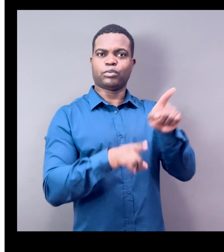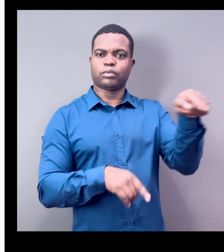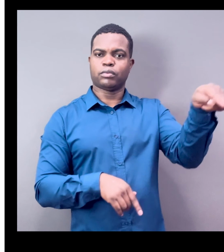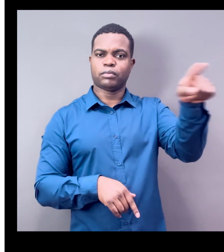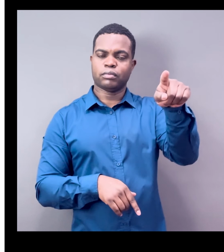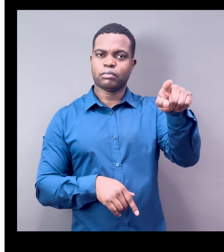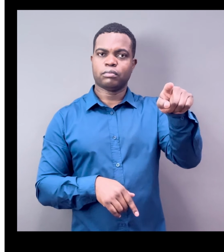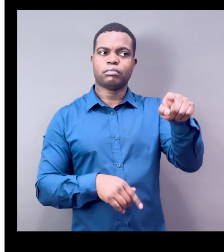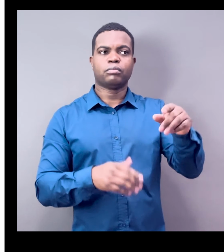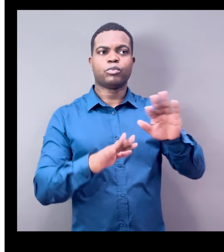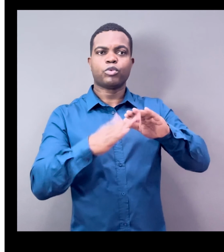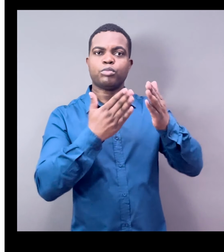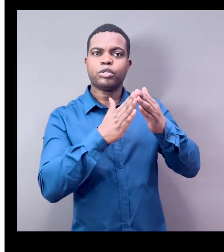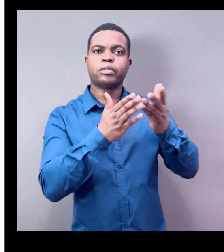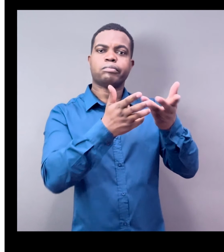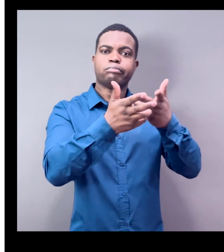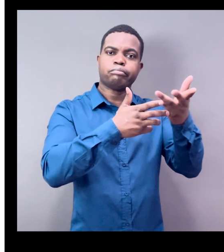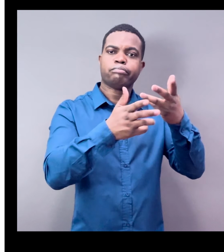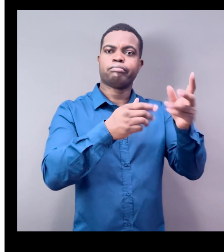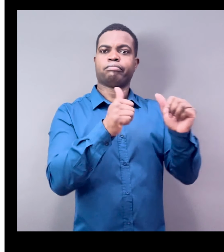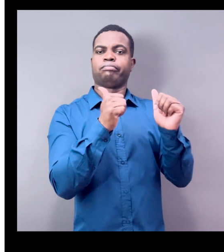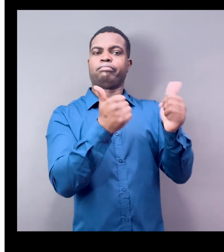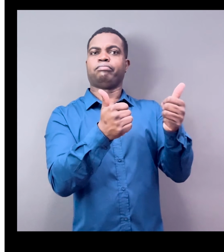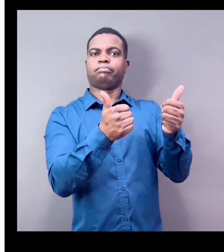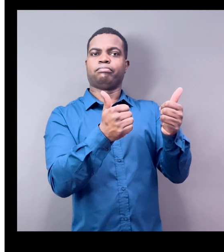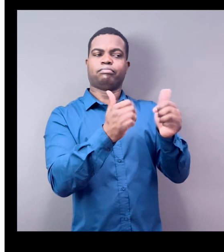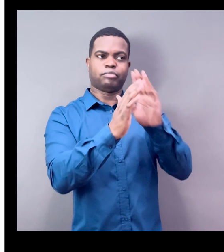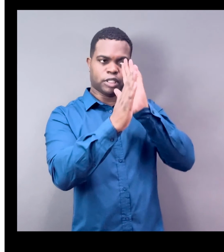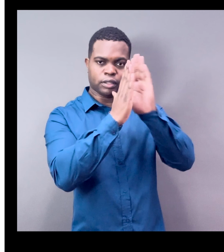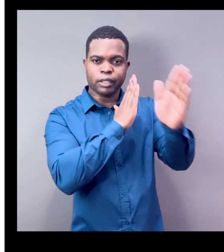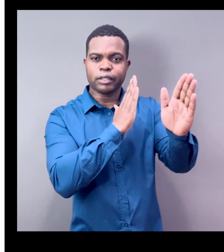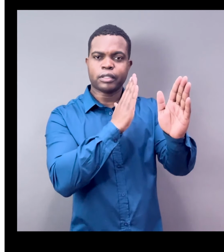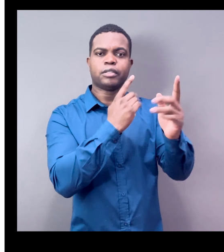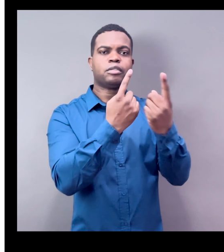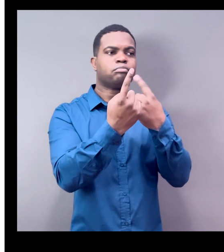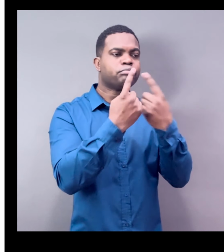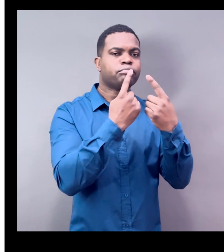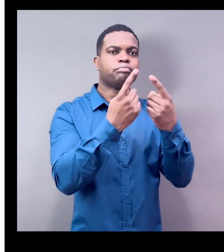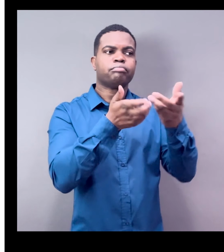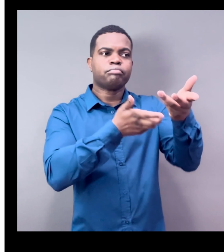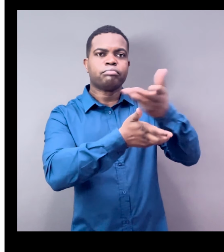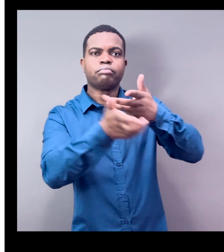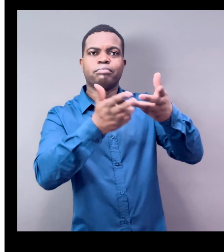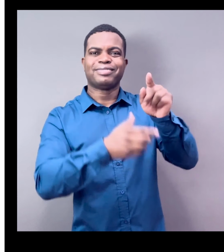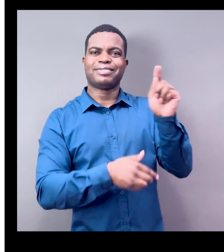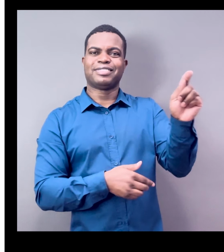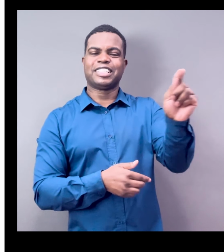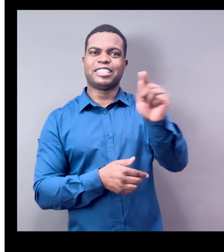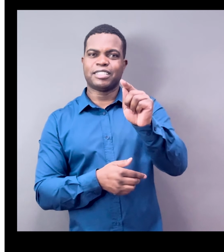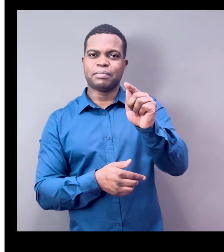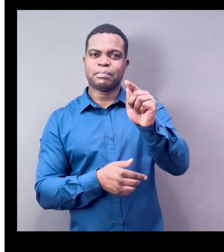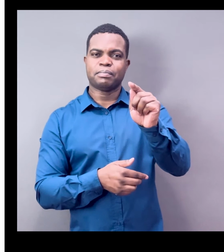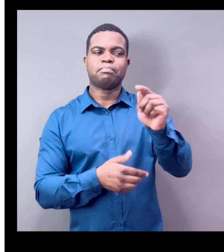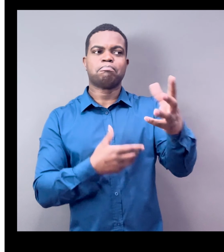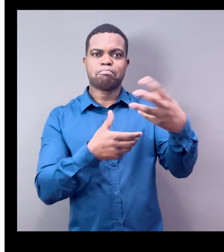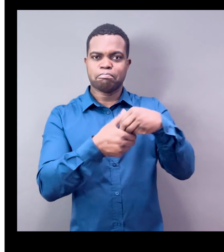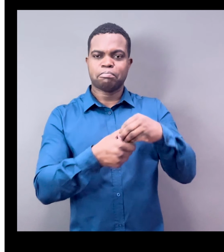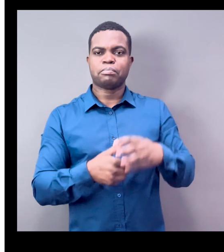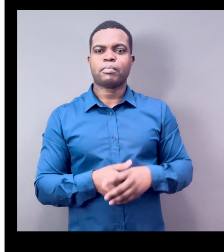from this community engagement. They will be directly affected by the community engagement